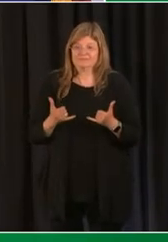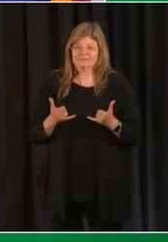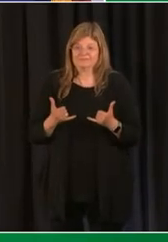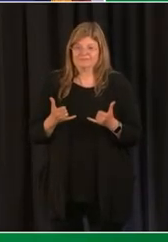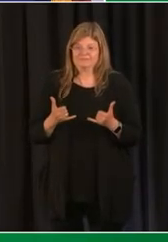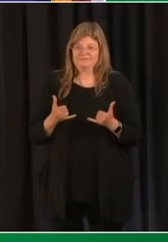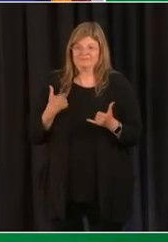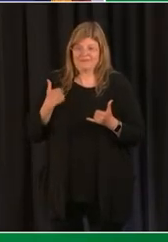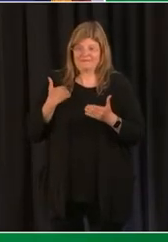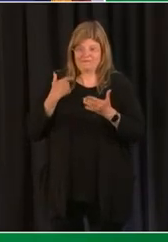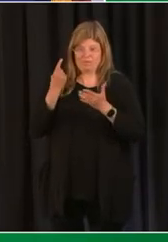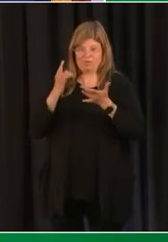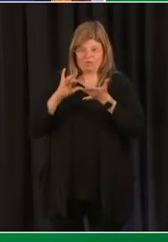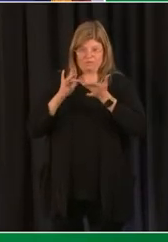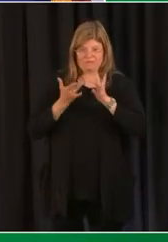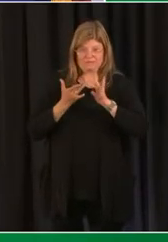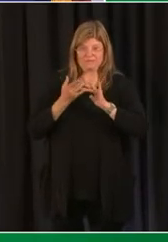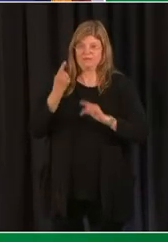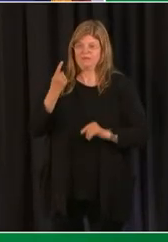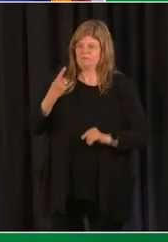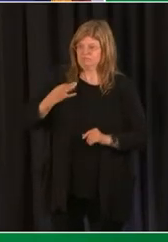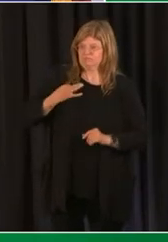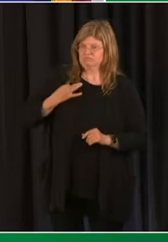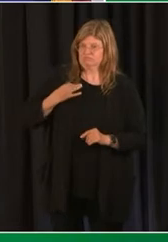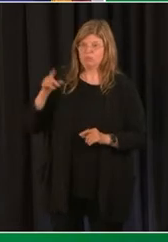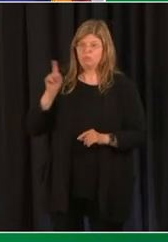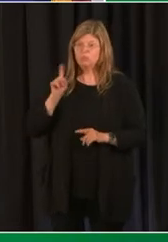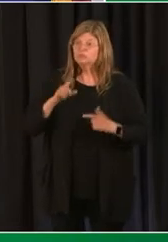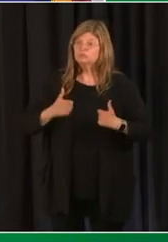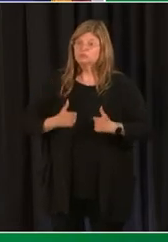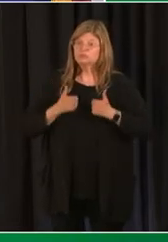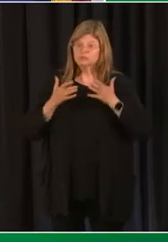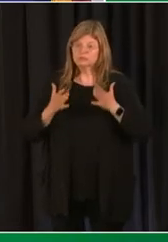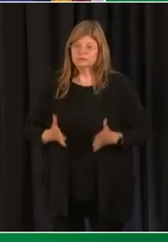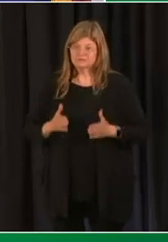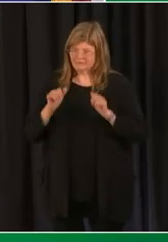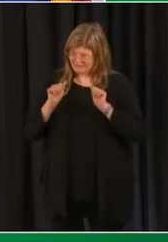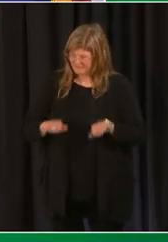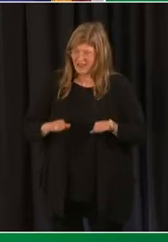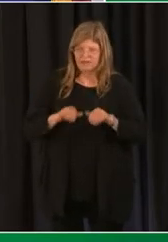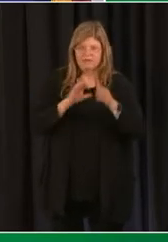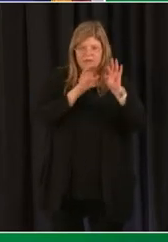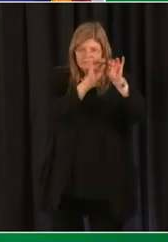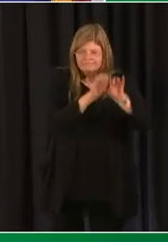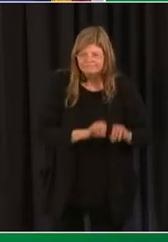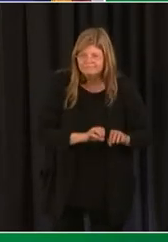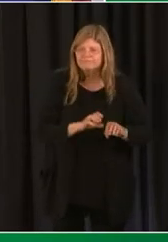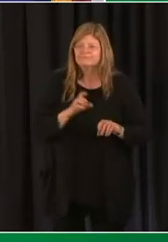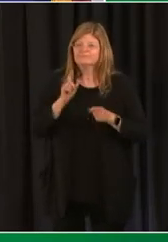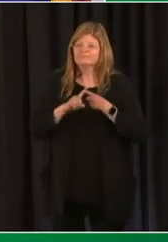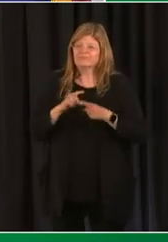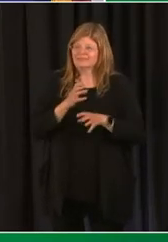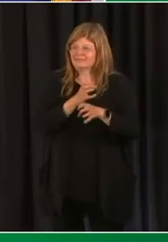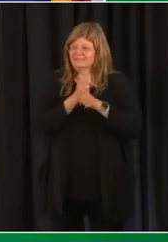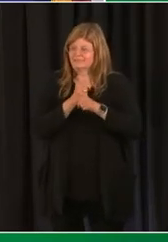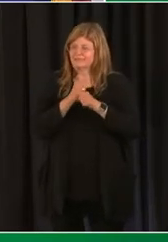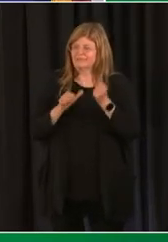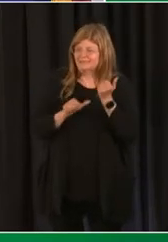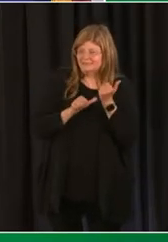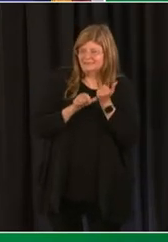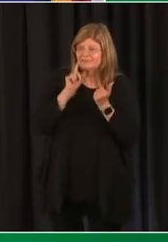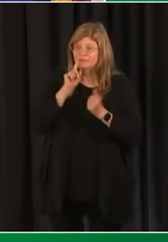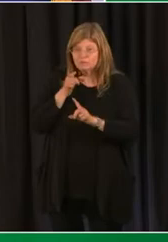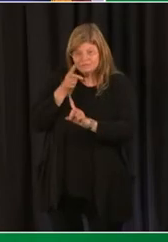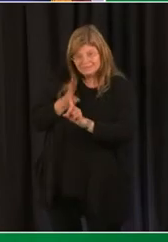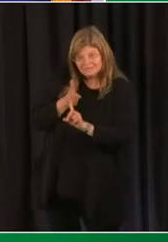website, one application where our residents can go and get the support they need to help themselves and their families. So